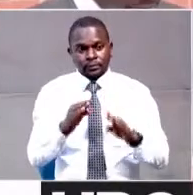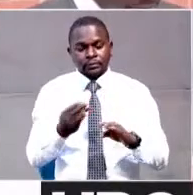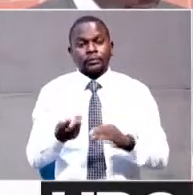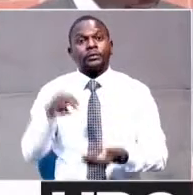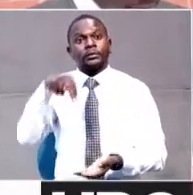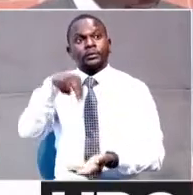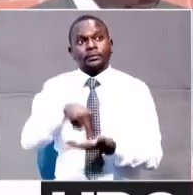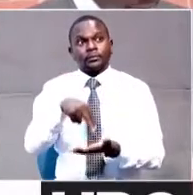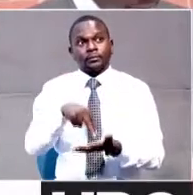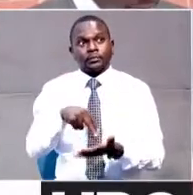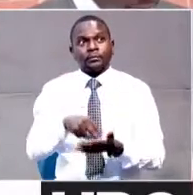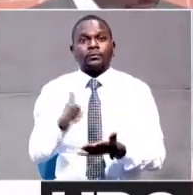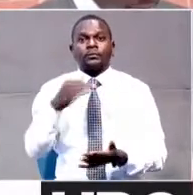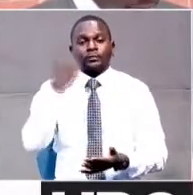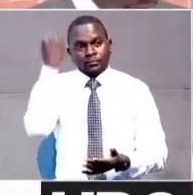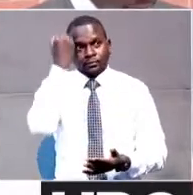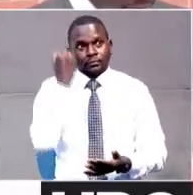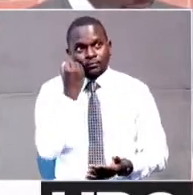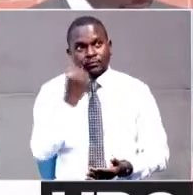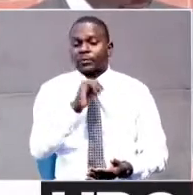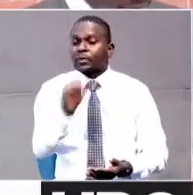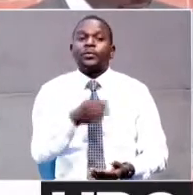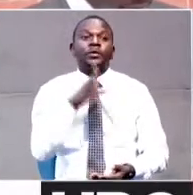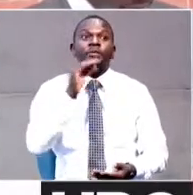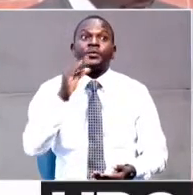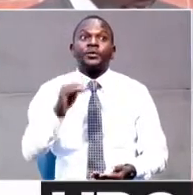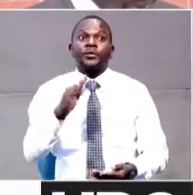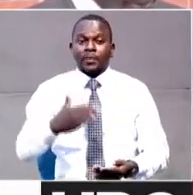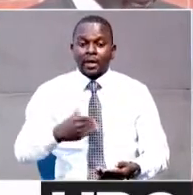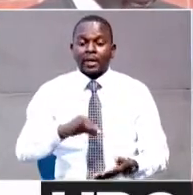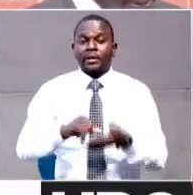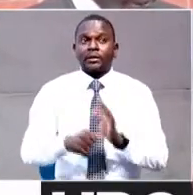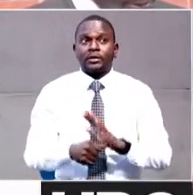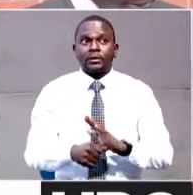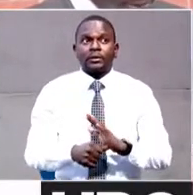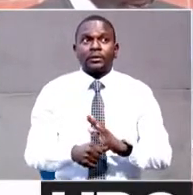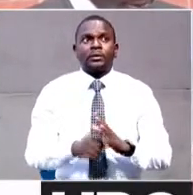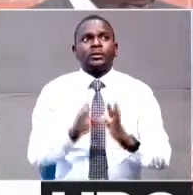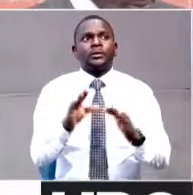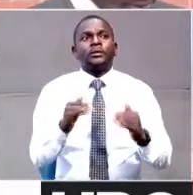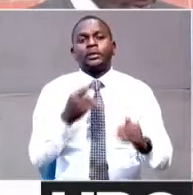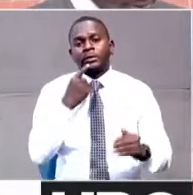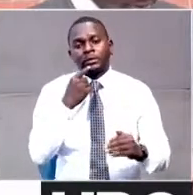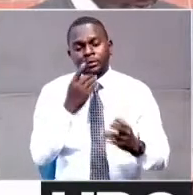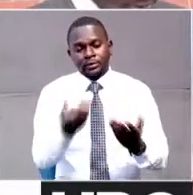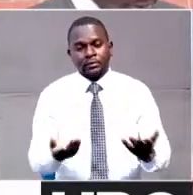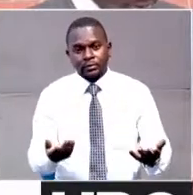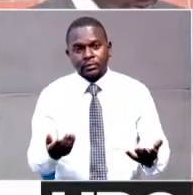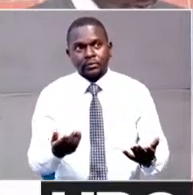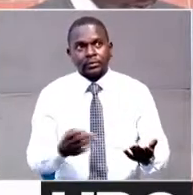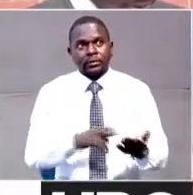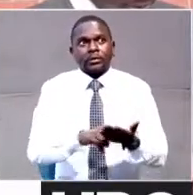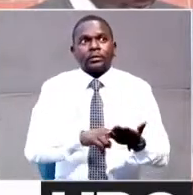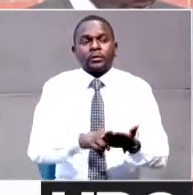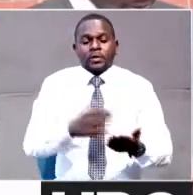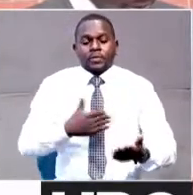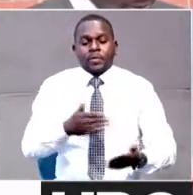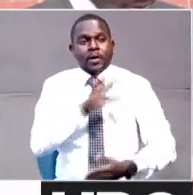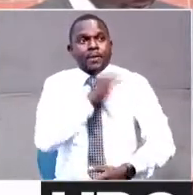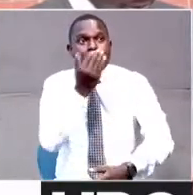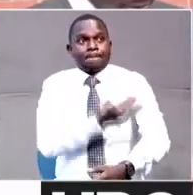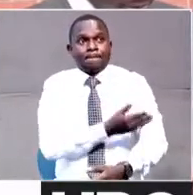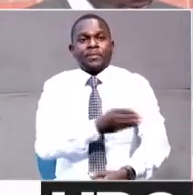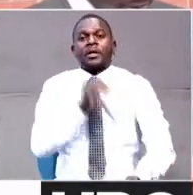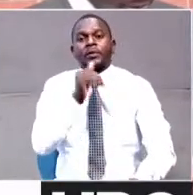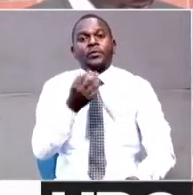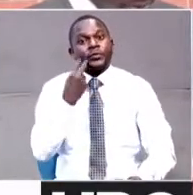up and the magistrate was saying I cannot speak in my own case, she picked my affidavit and said, using my powers, I